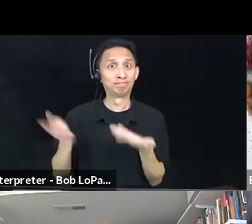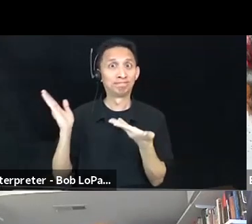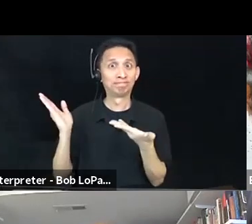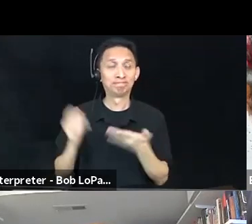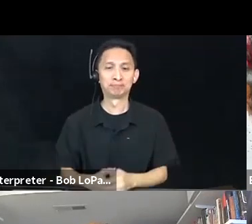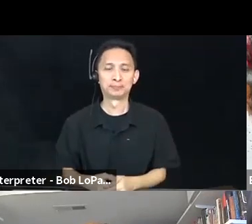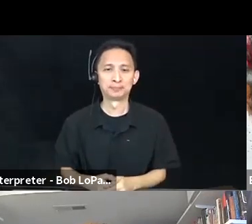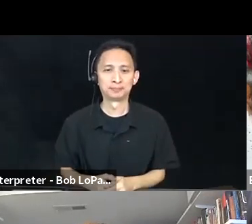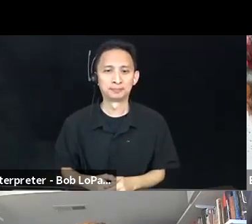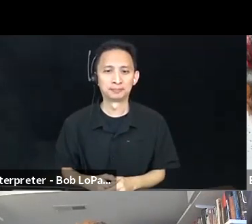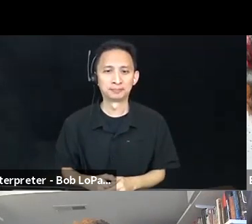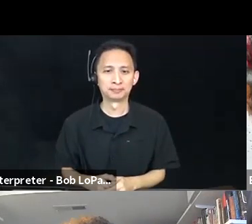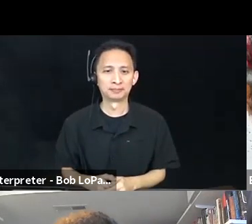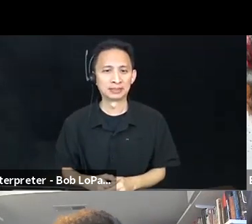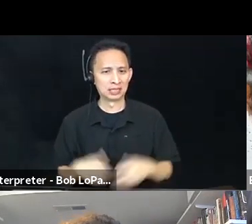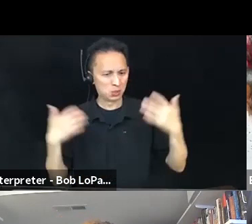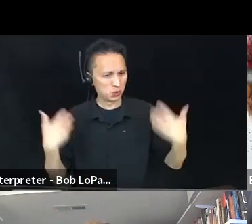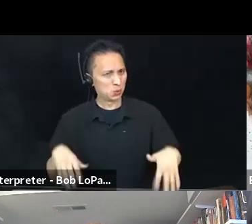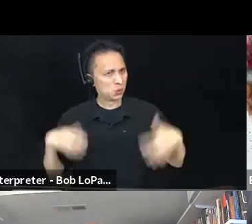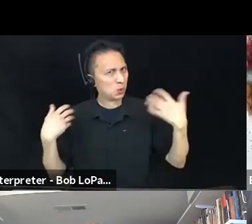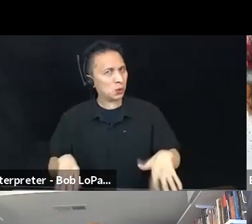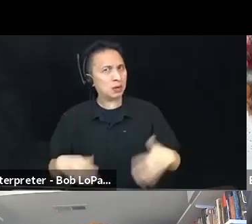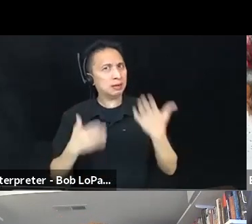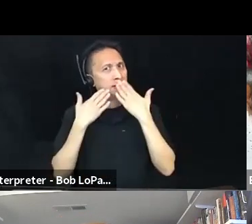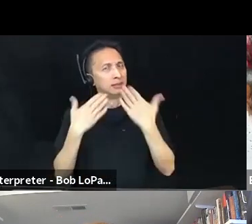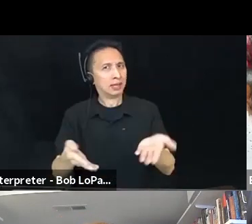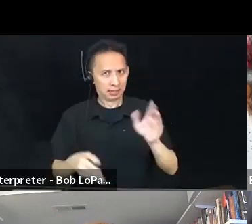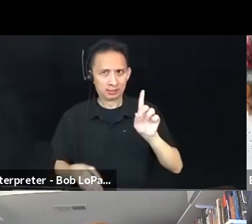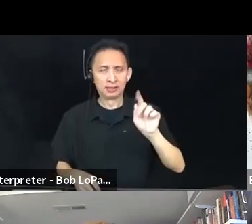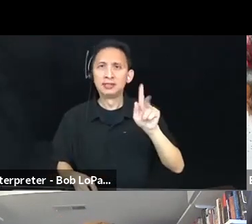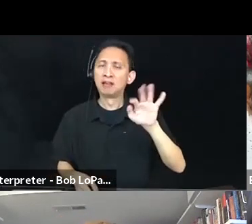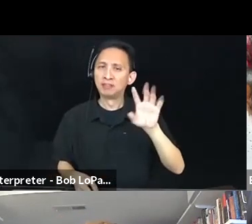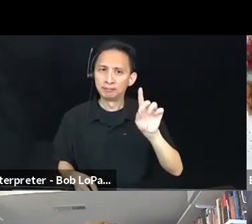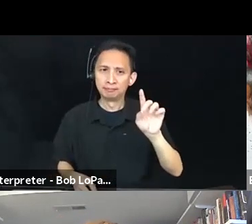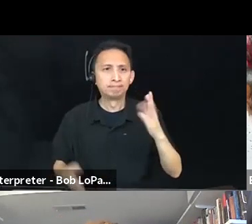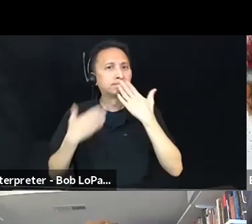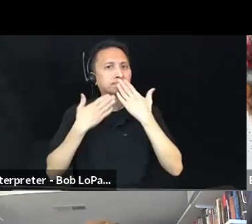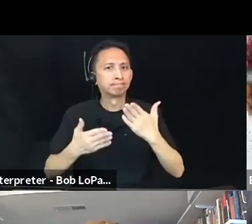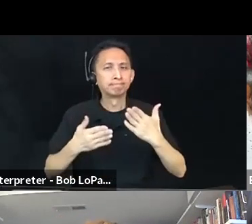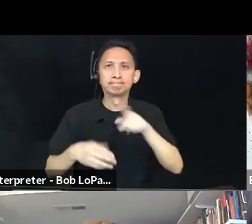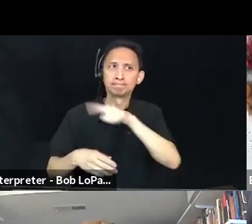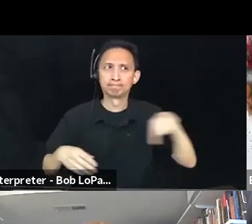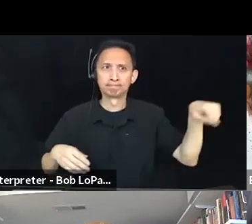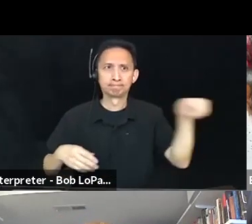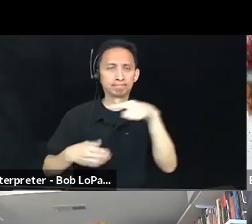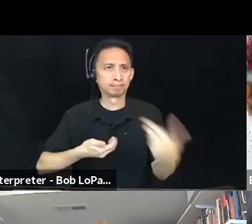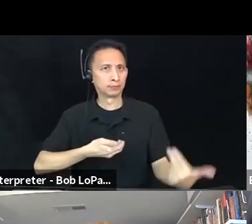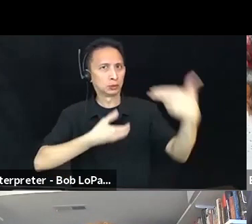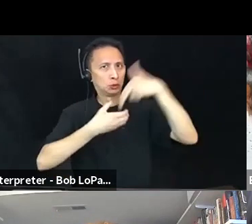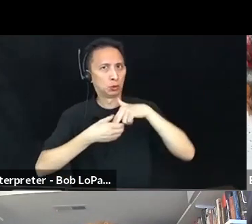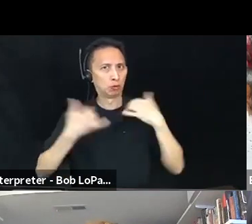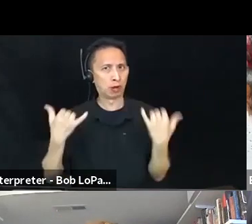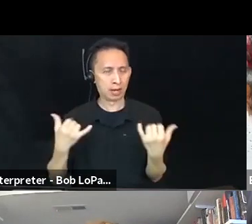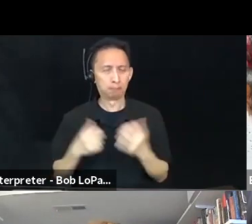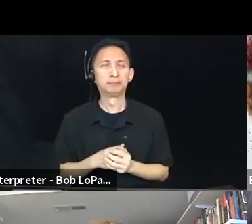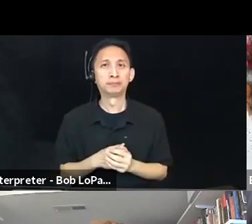right, well, thanks, David, and thanks everybody who's joining us. I think for many of us who live